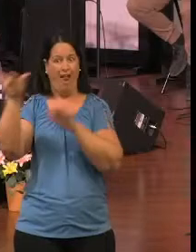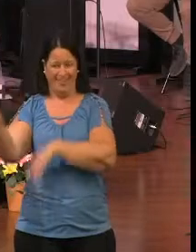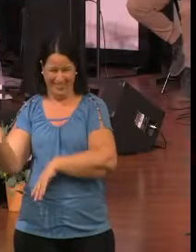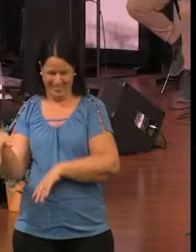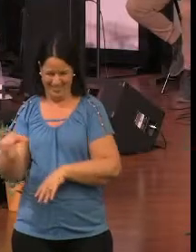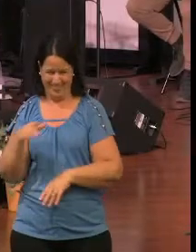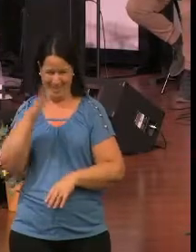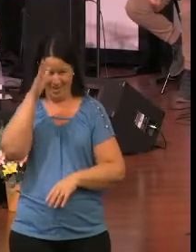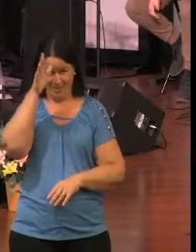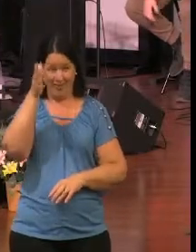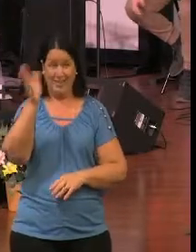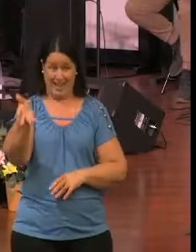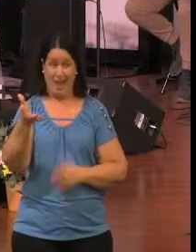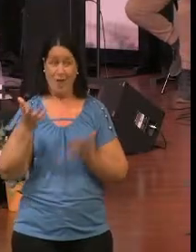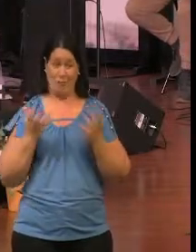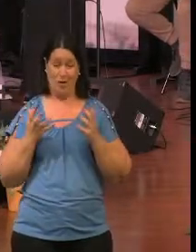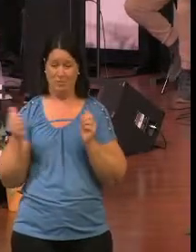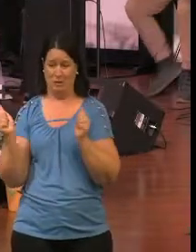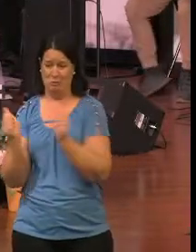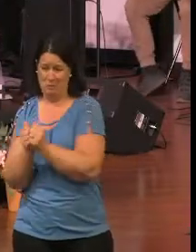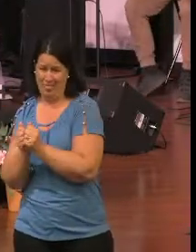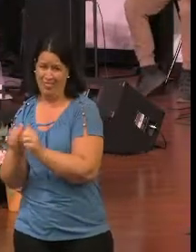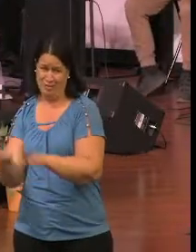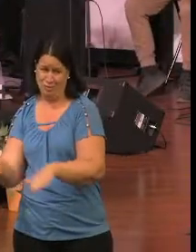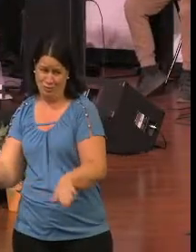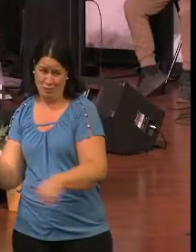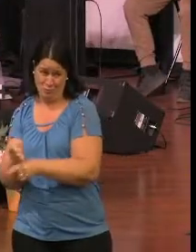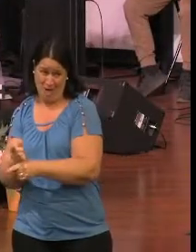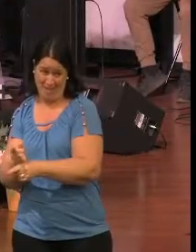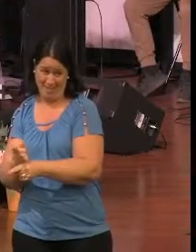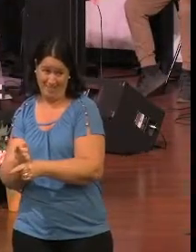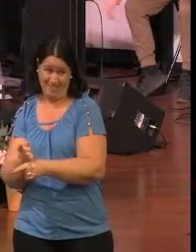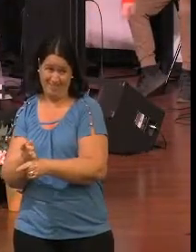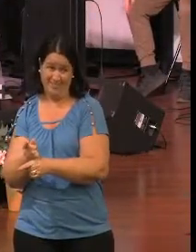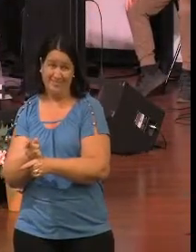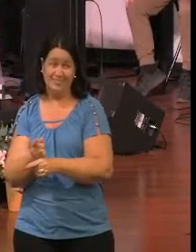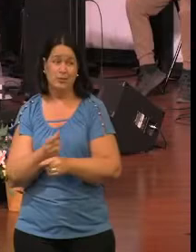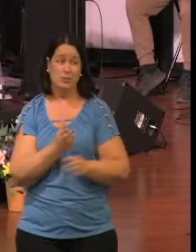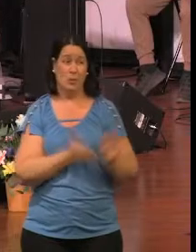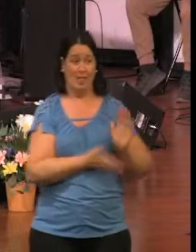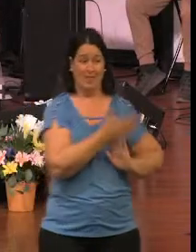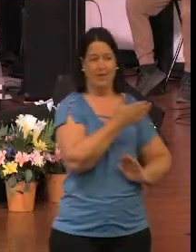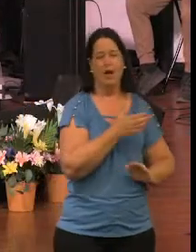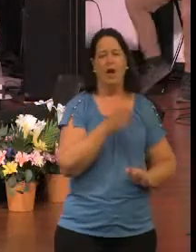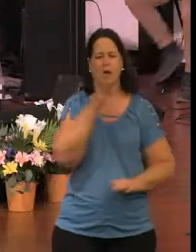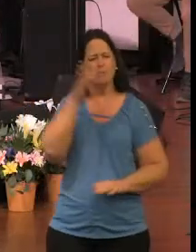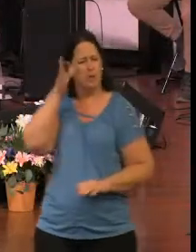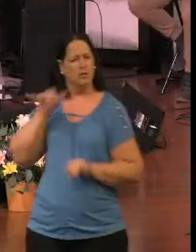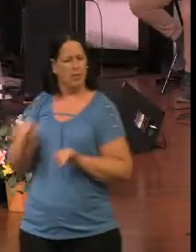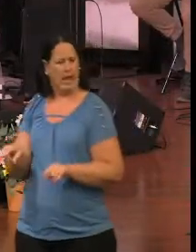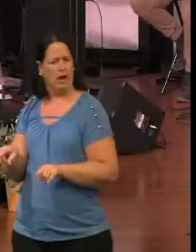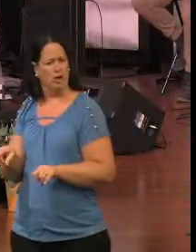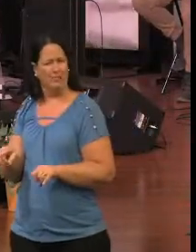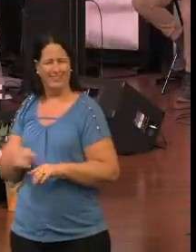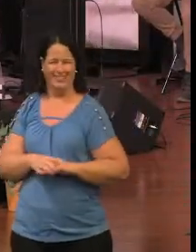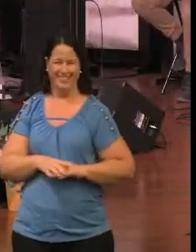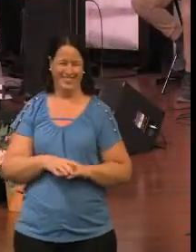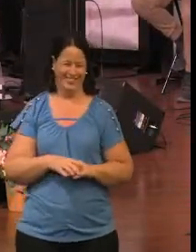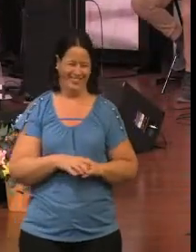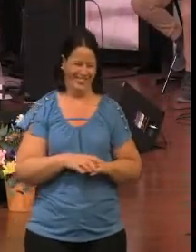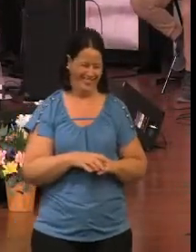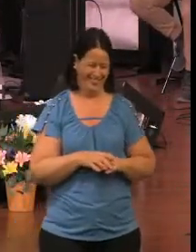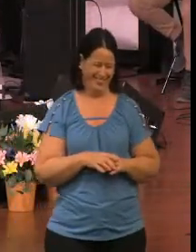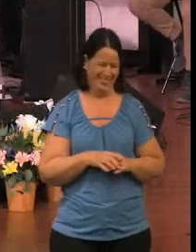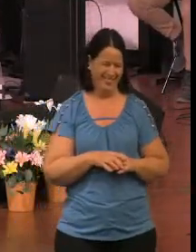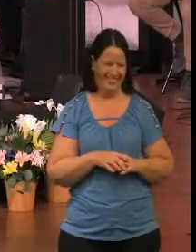know, want to be where grandbabies are. Oh, the parents are there too, his children. They're not completely